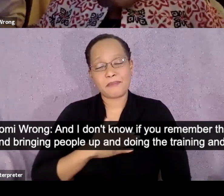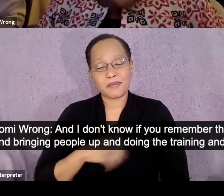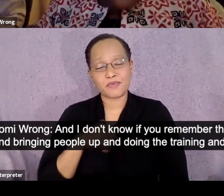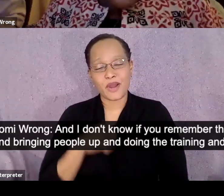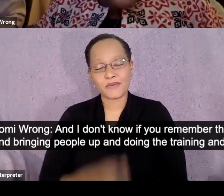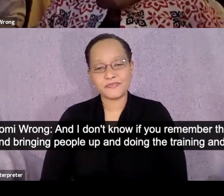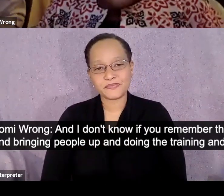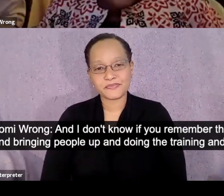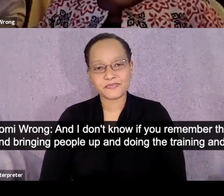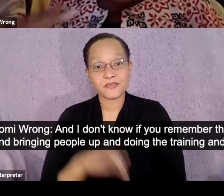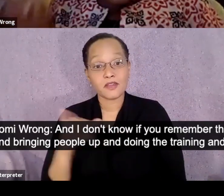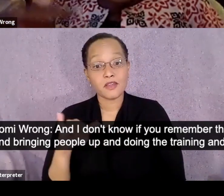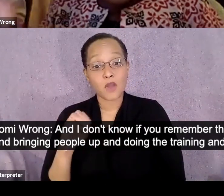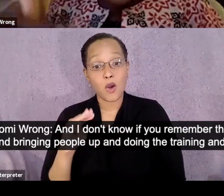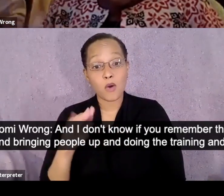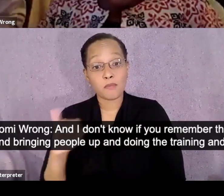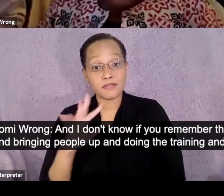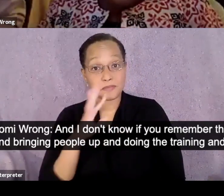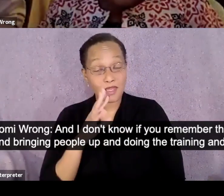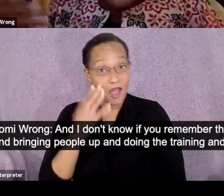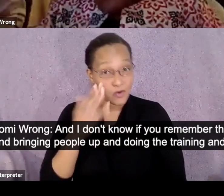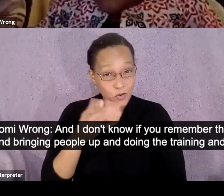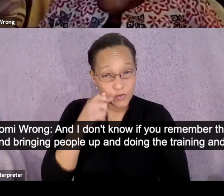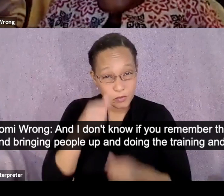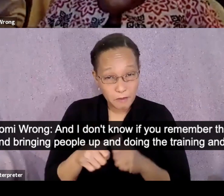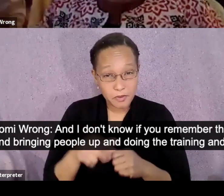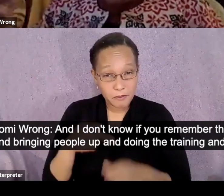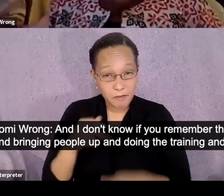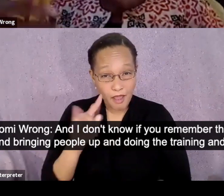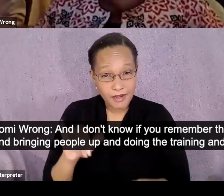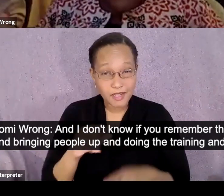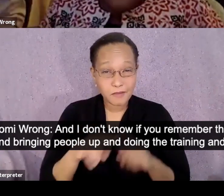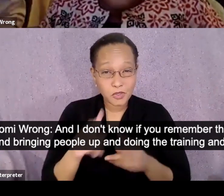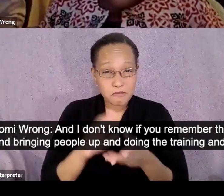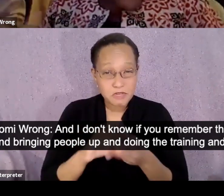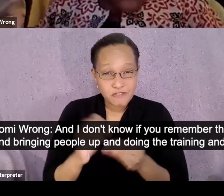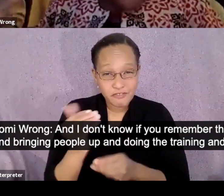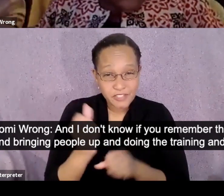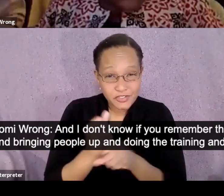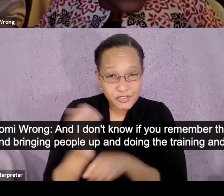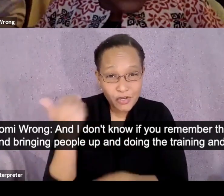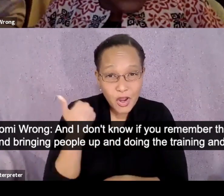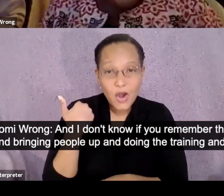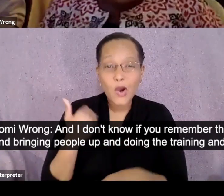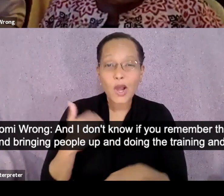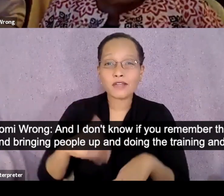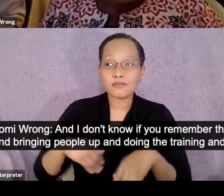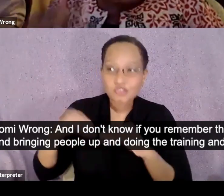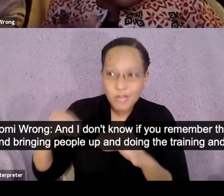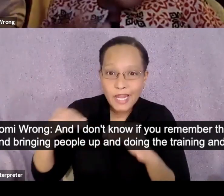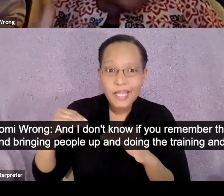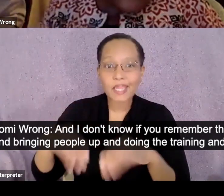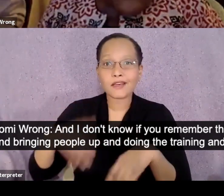I don't know if you remember this, Patty, but just when you were talking about 15 years ago and bringing people up and doing the training and the political